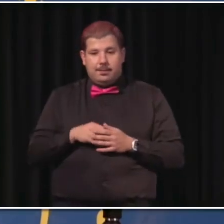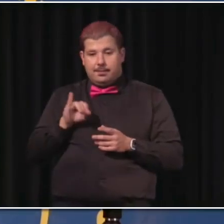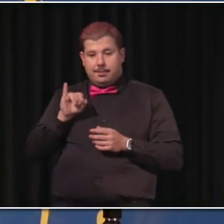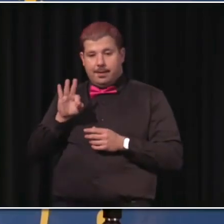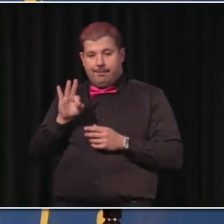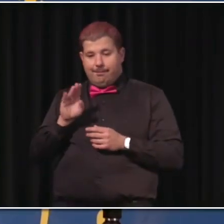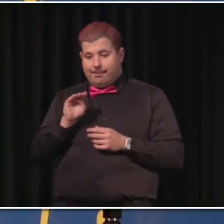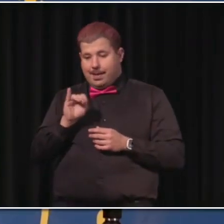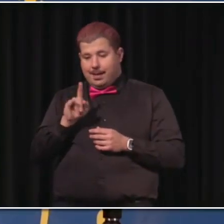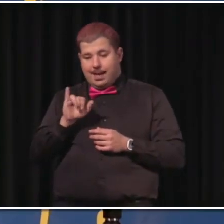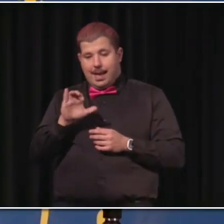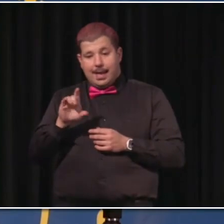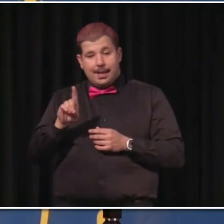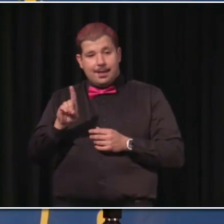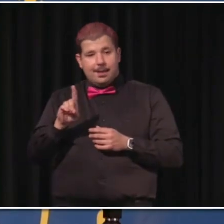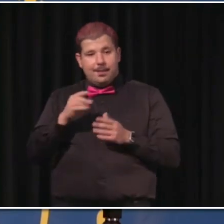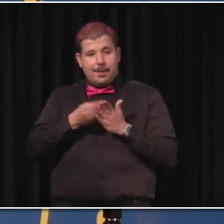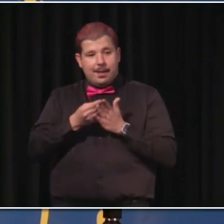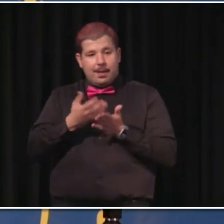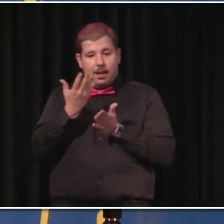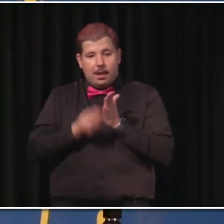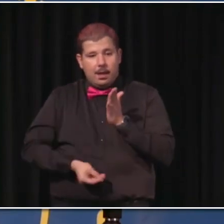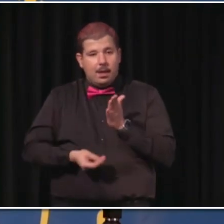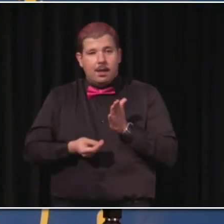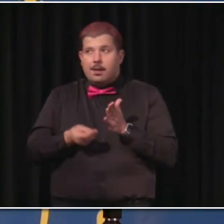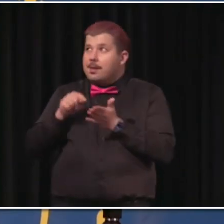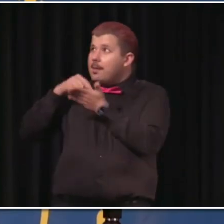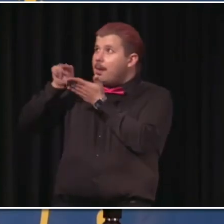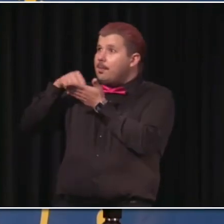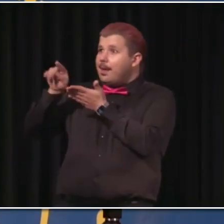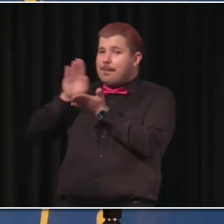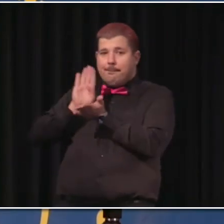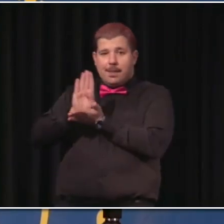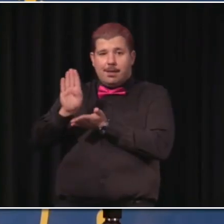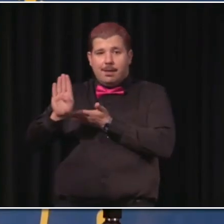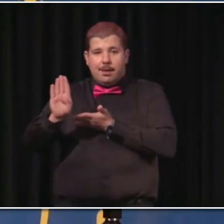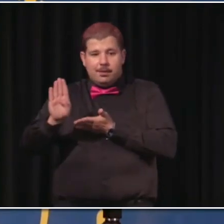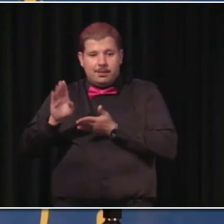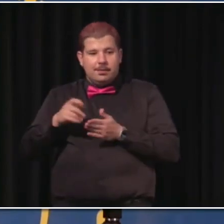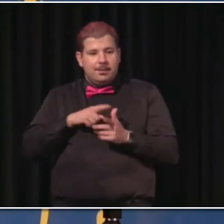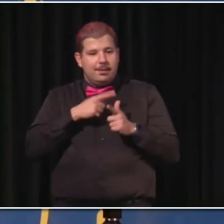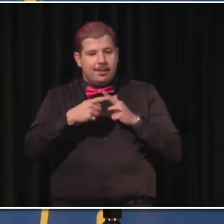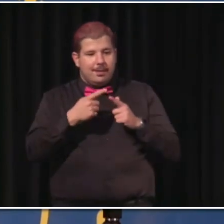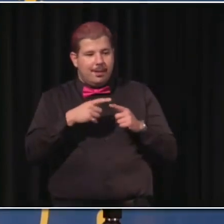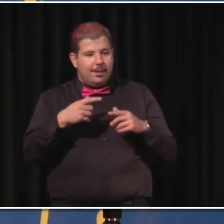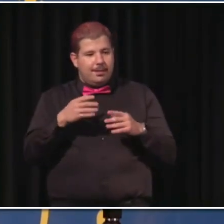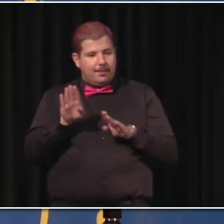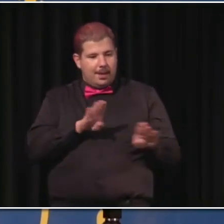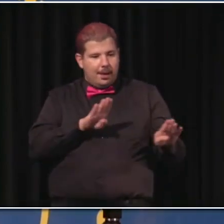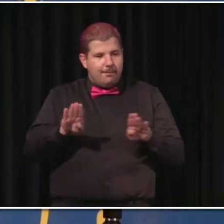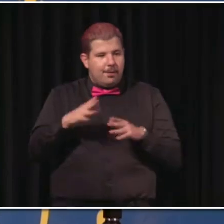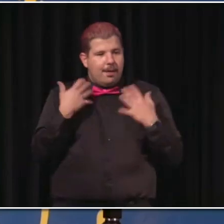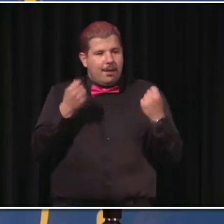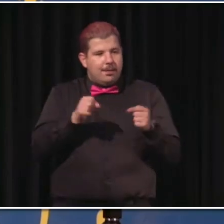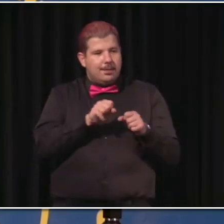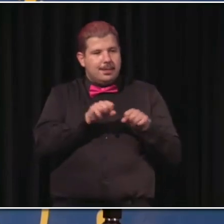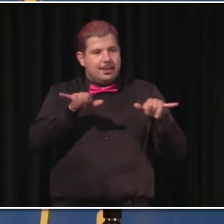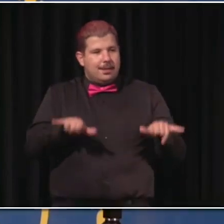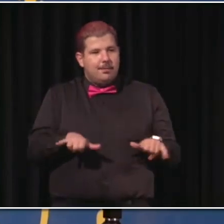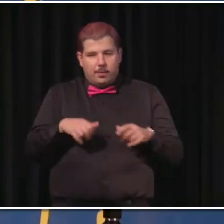money disappears to pay for tax cuts for billionaires, the behavioral health system we have spent 4 years